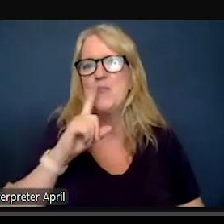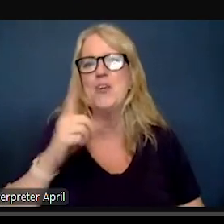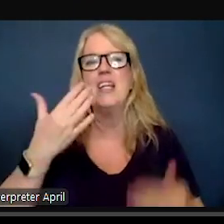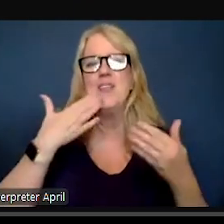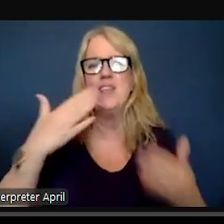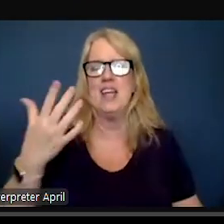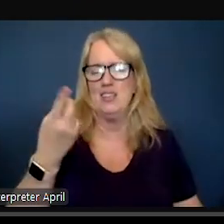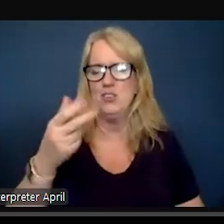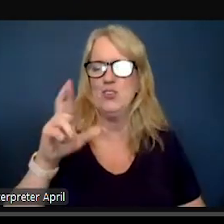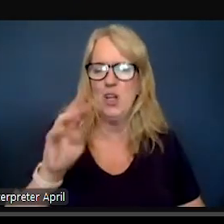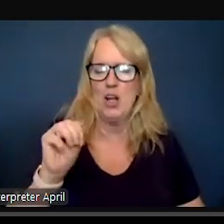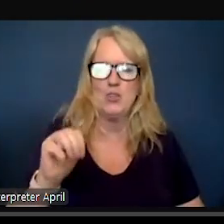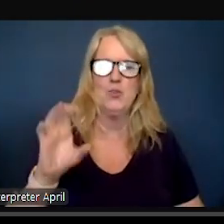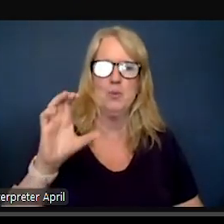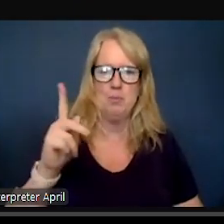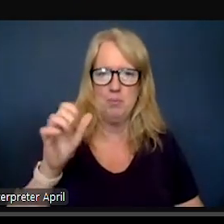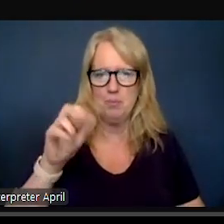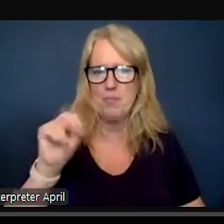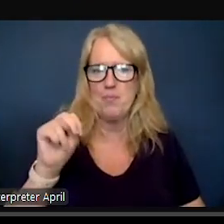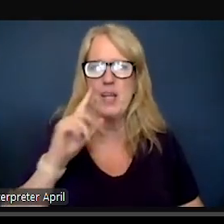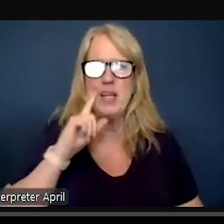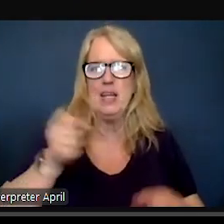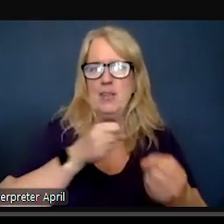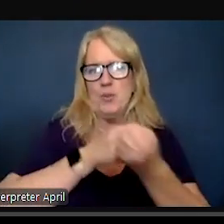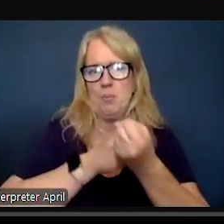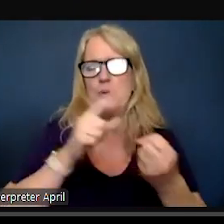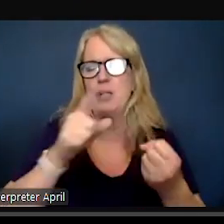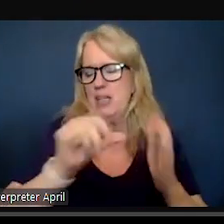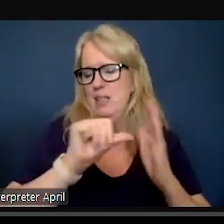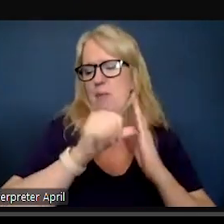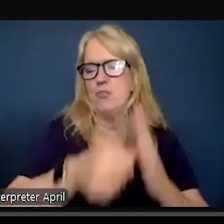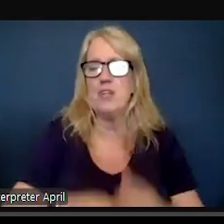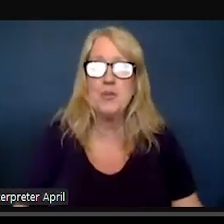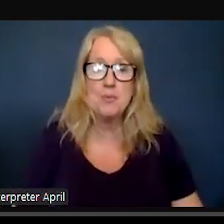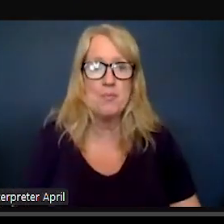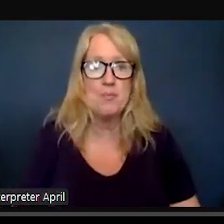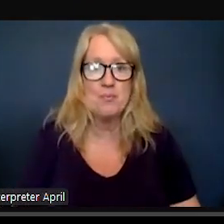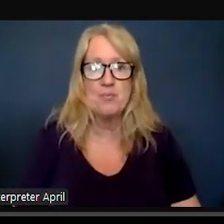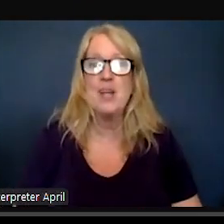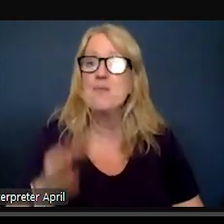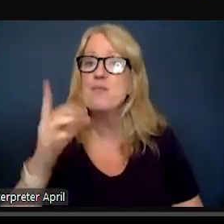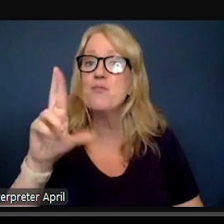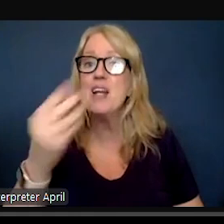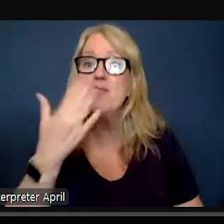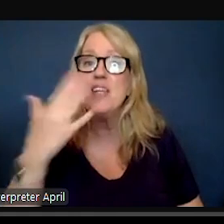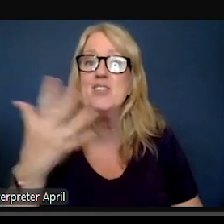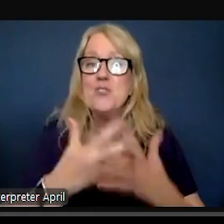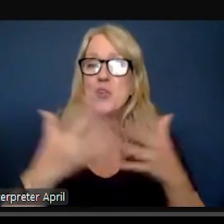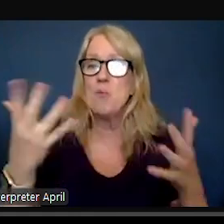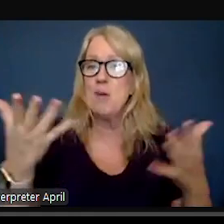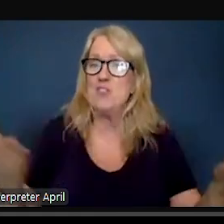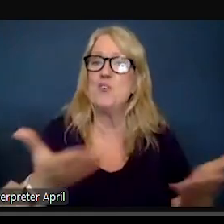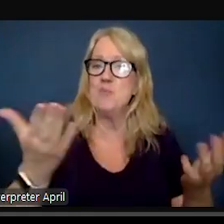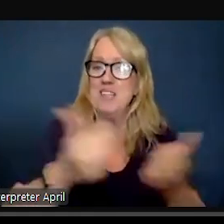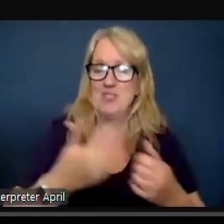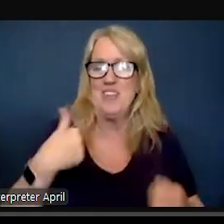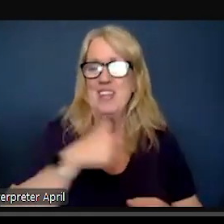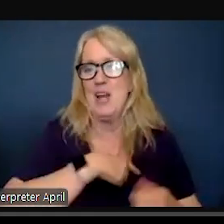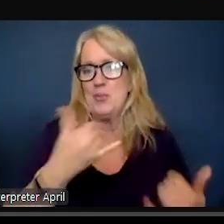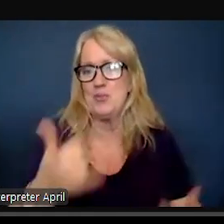thank Dr. McKeon for his leadership in this area and emphasizing it. Fran, thank you so much for being on with